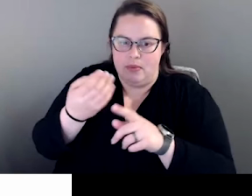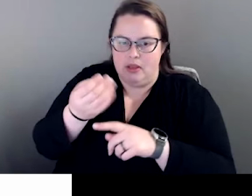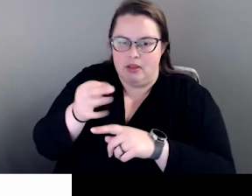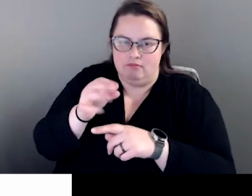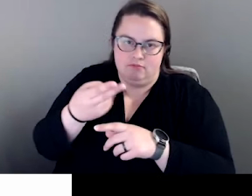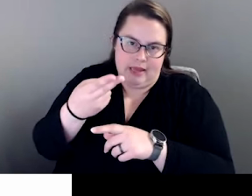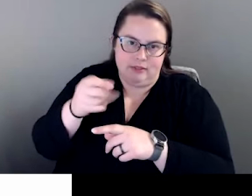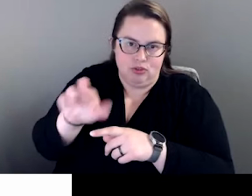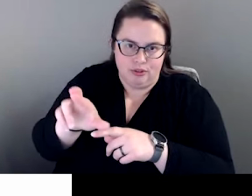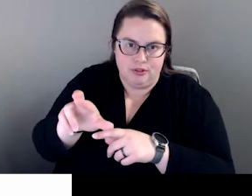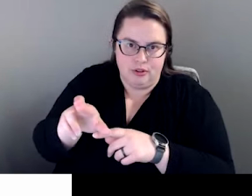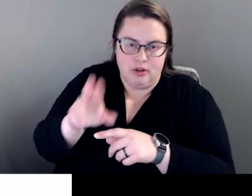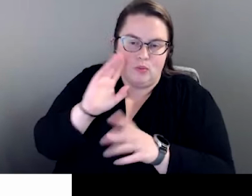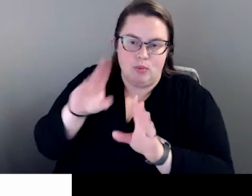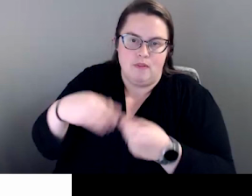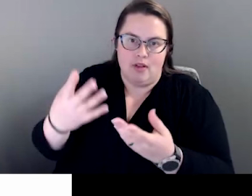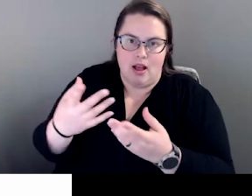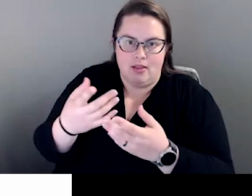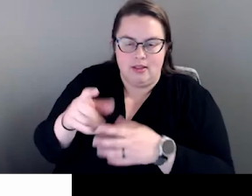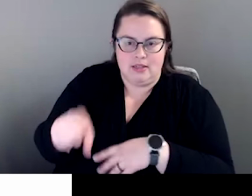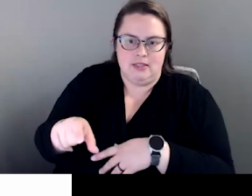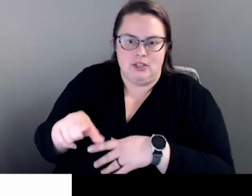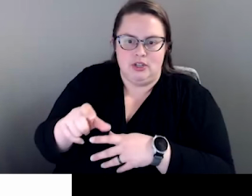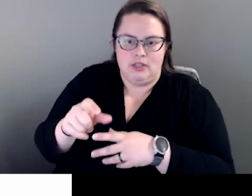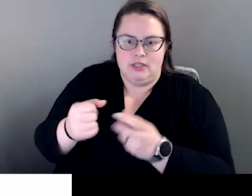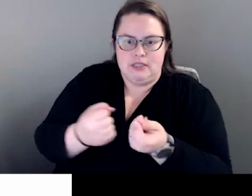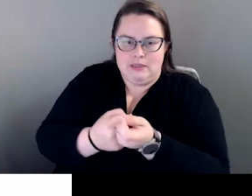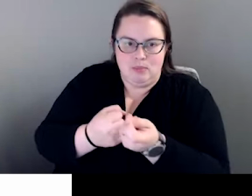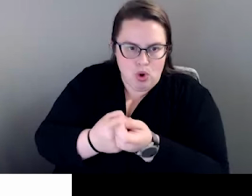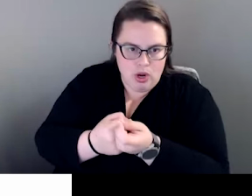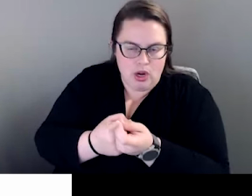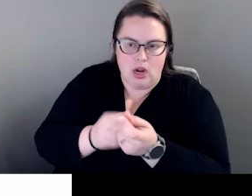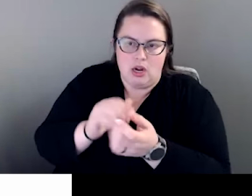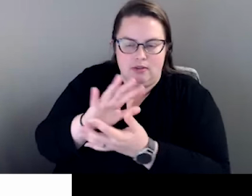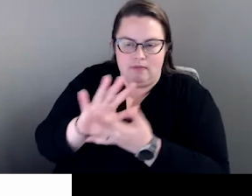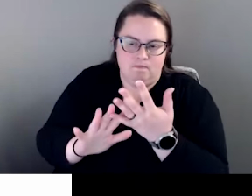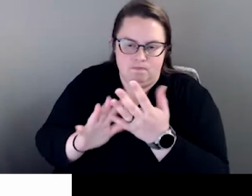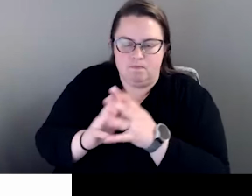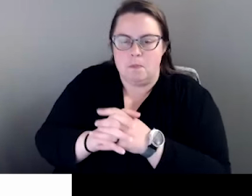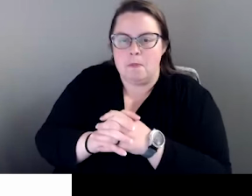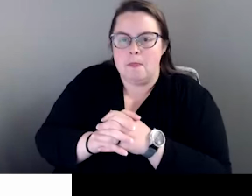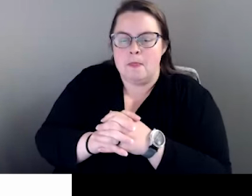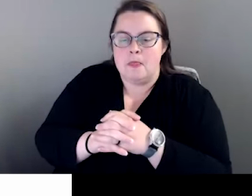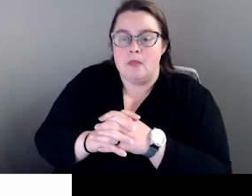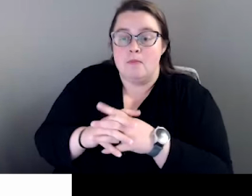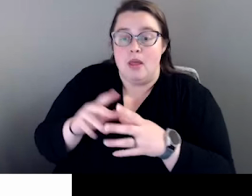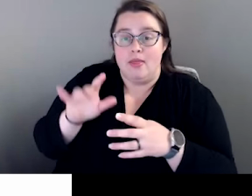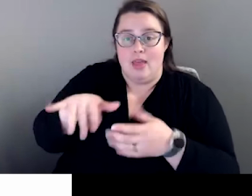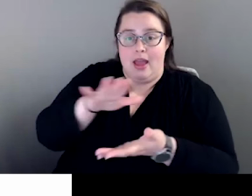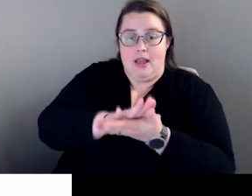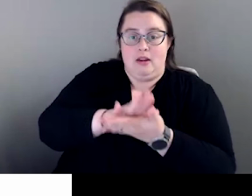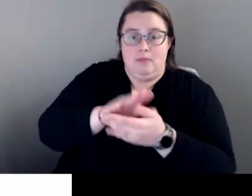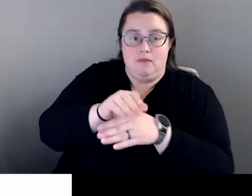provide the necessary supportive measures and whatnot. But yes, the advisor should let the student know